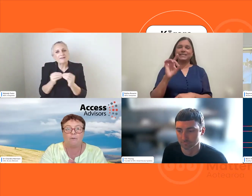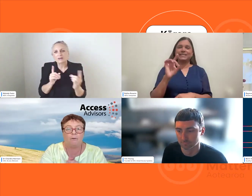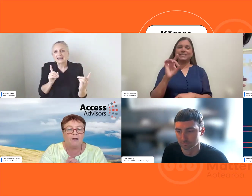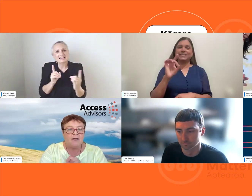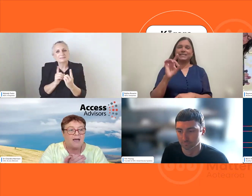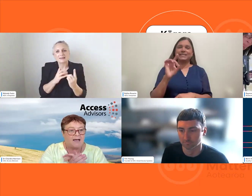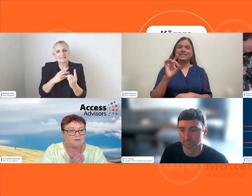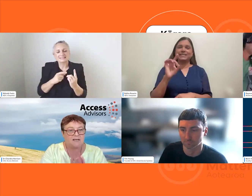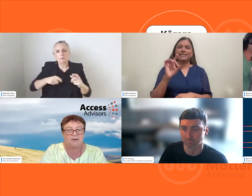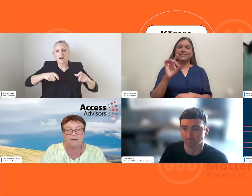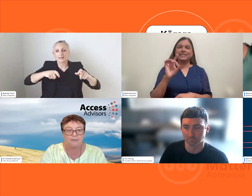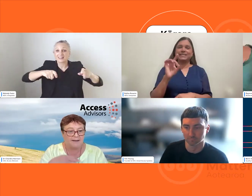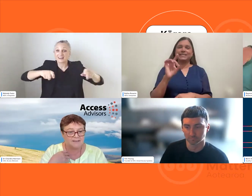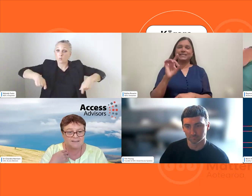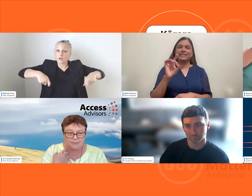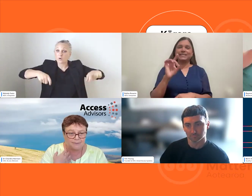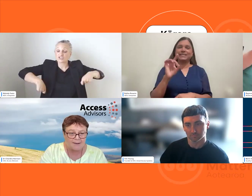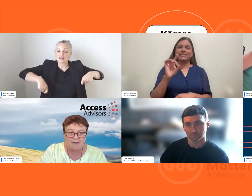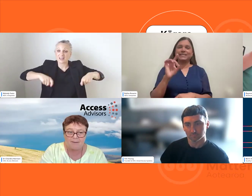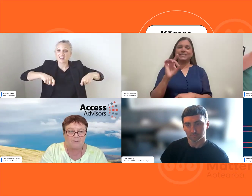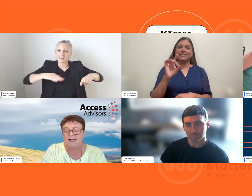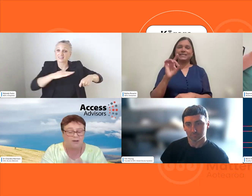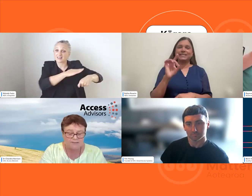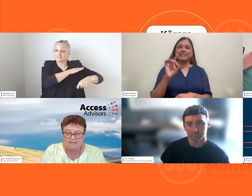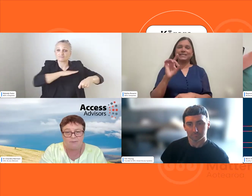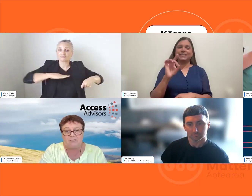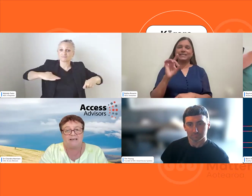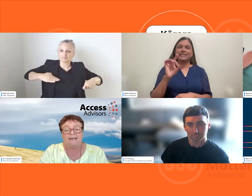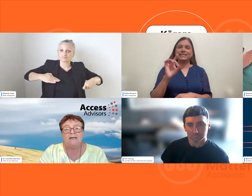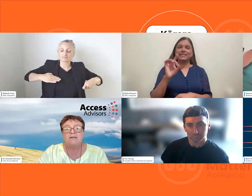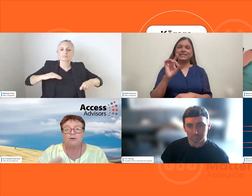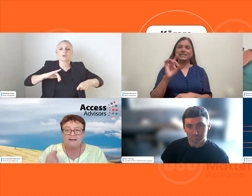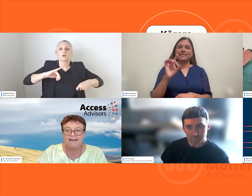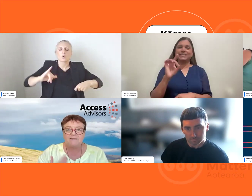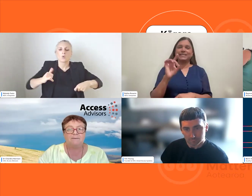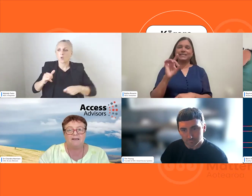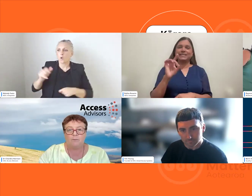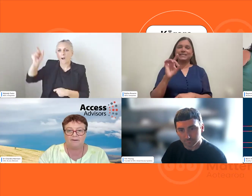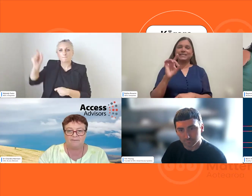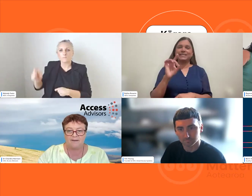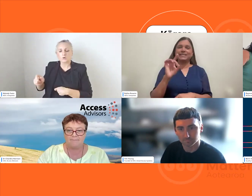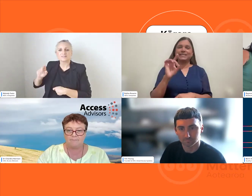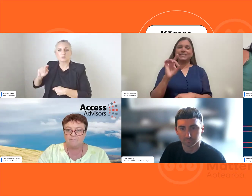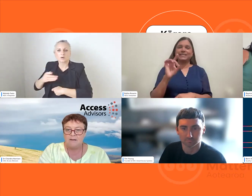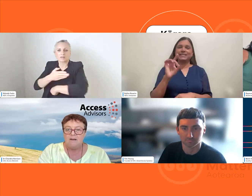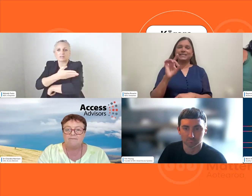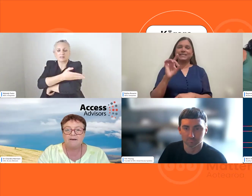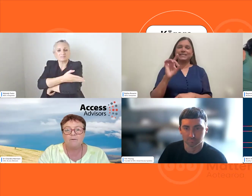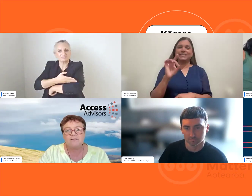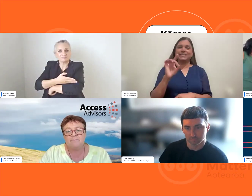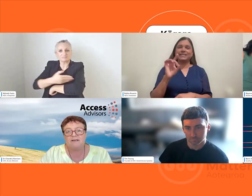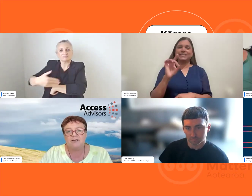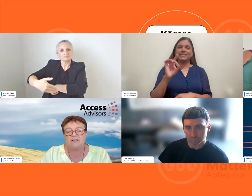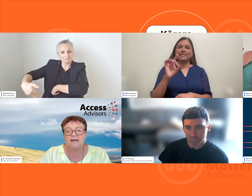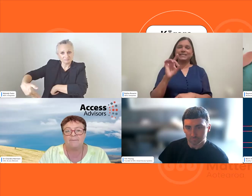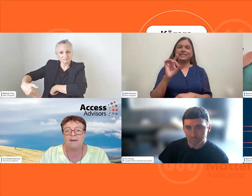tetraplegic or somebody who has, who's an amputee. So we need to be really aware of that. Vic